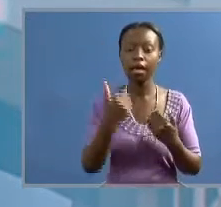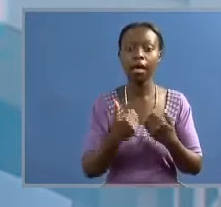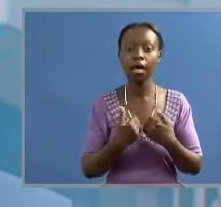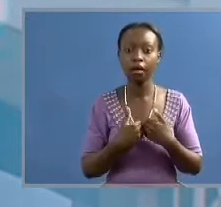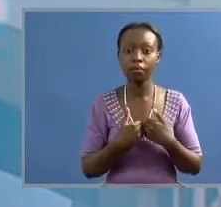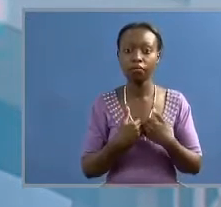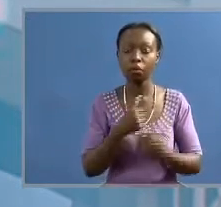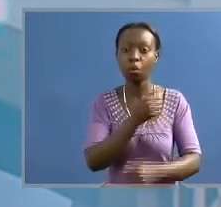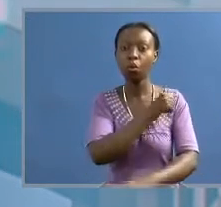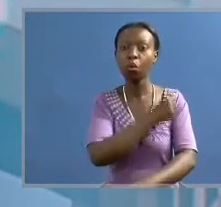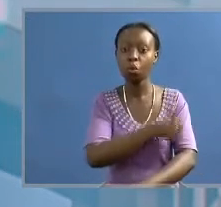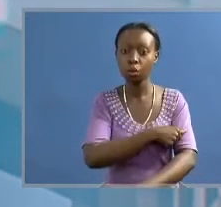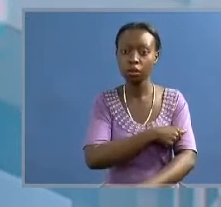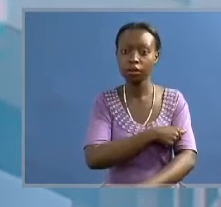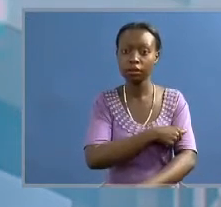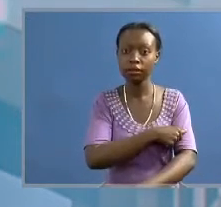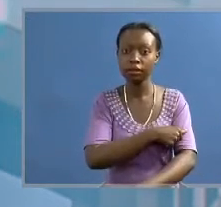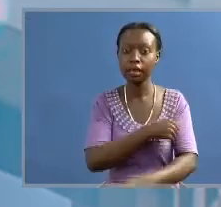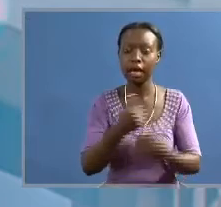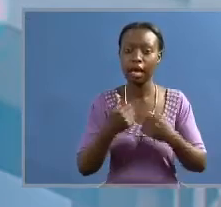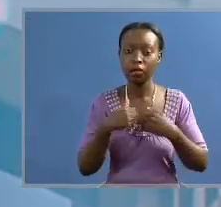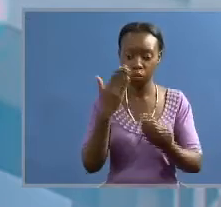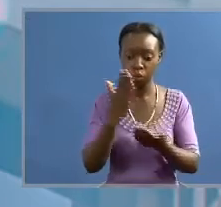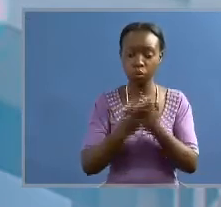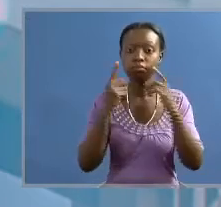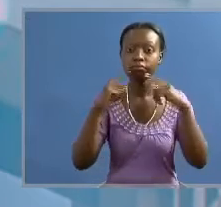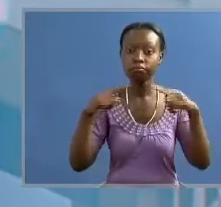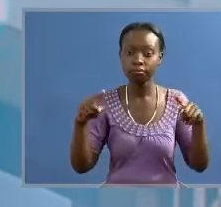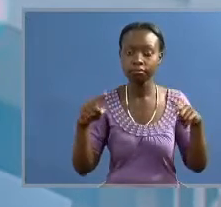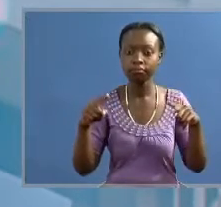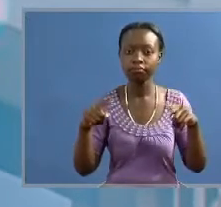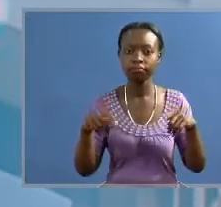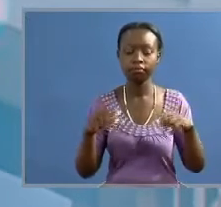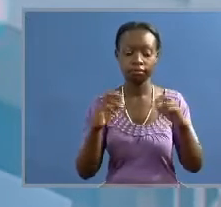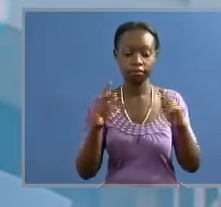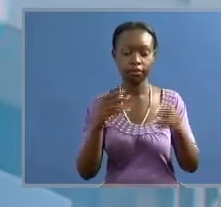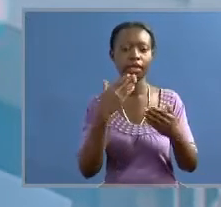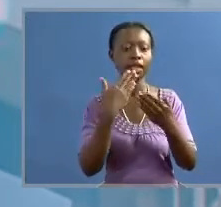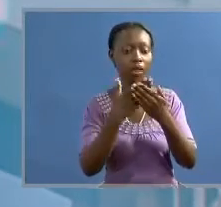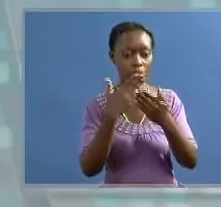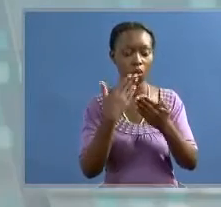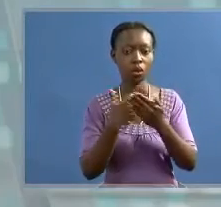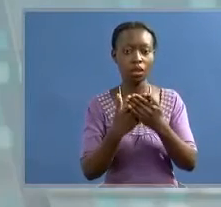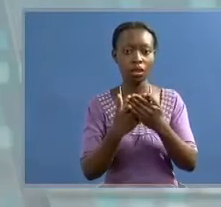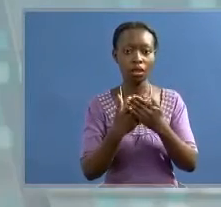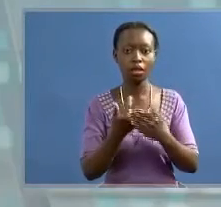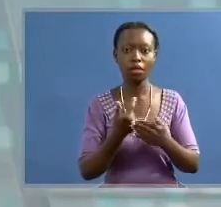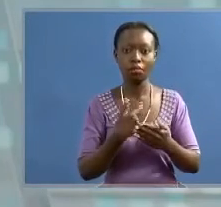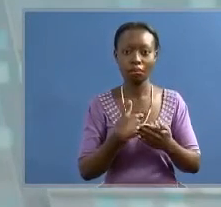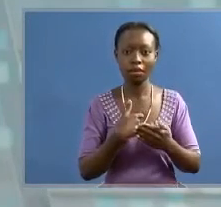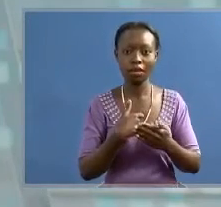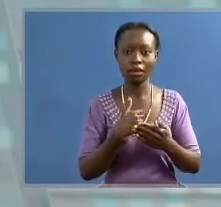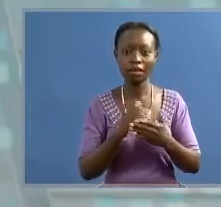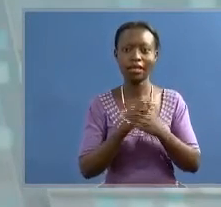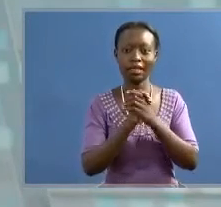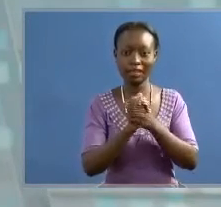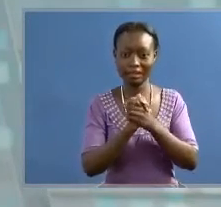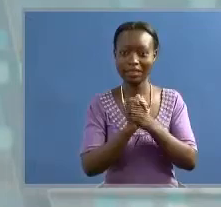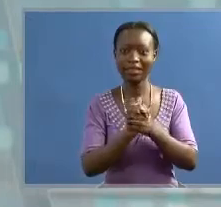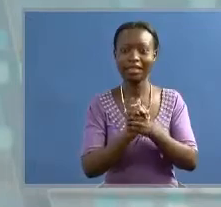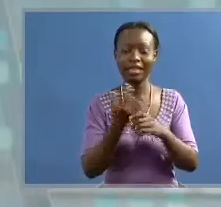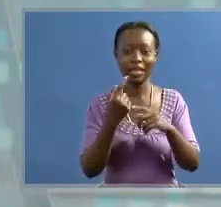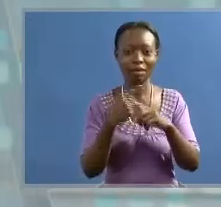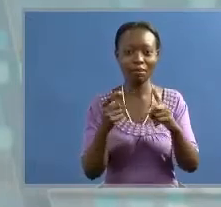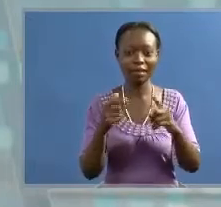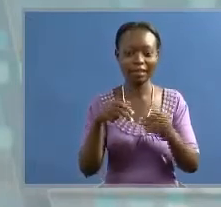the verified information. Well, yes. Thank you very much, Dr. Ogutu. I will shake your hand, but I will keep my social distance.